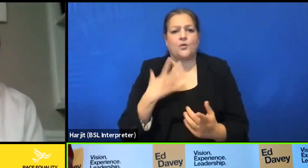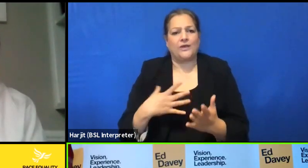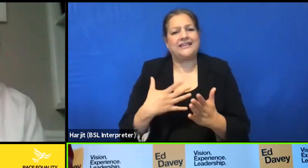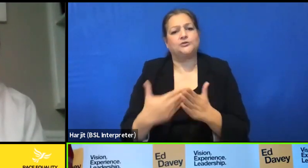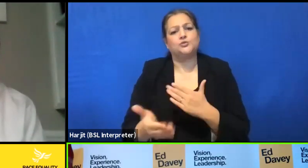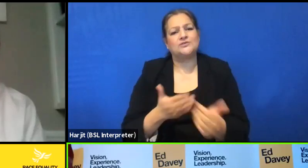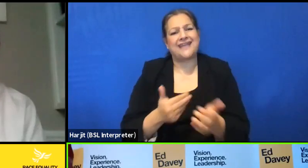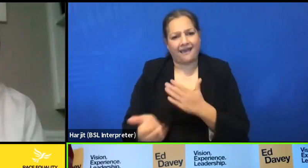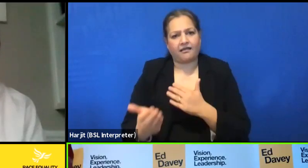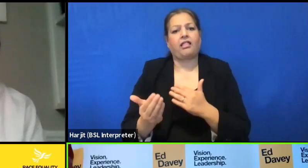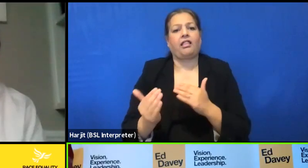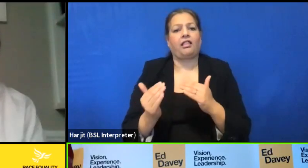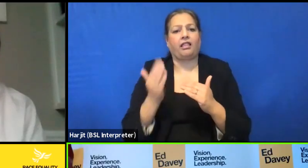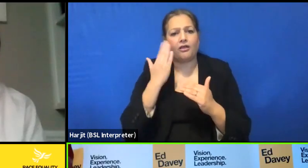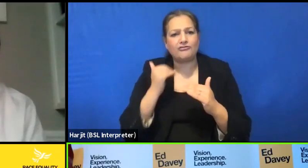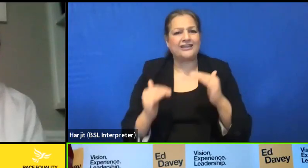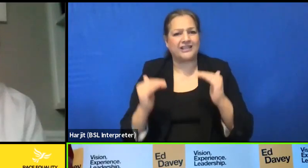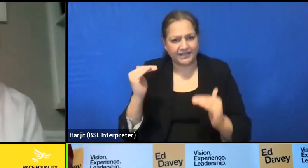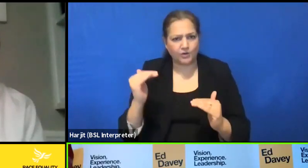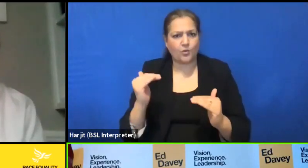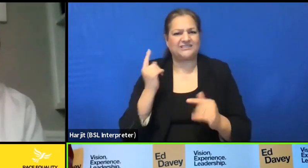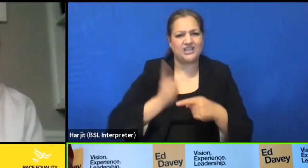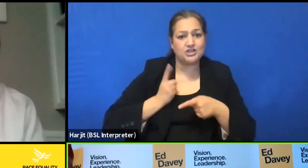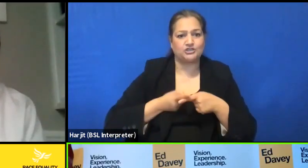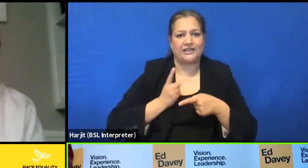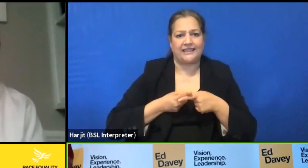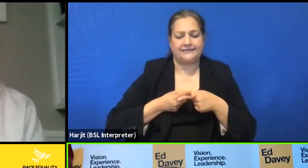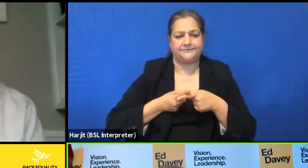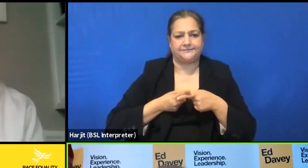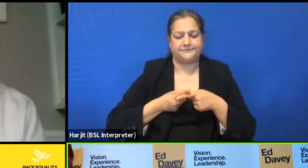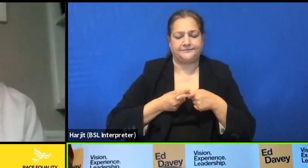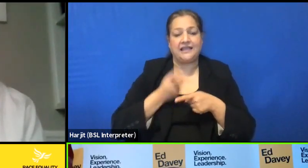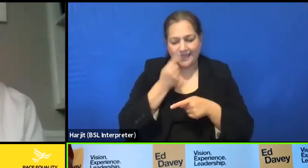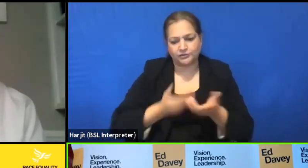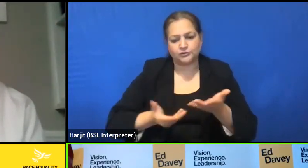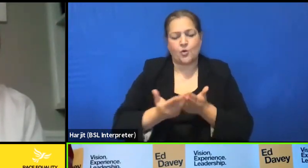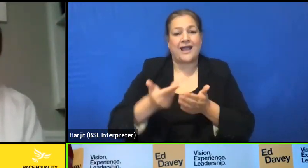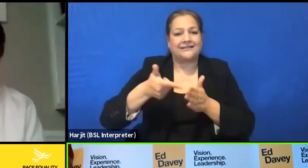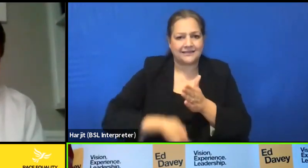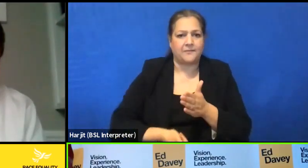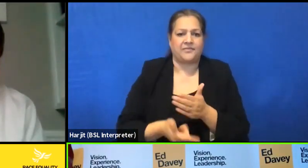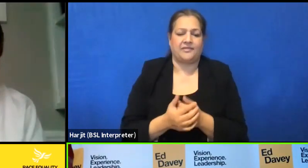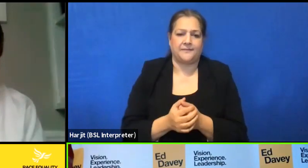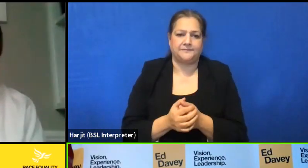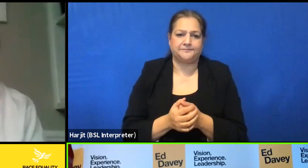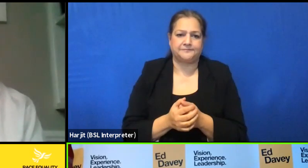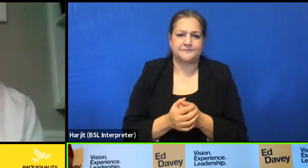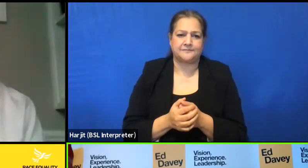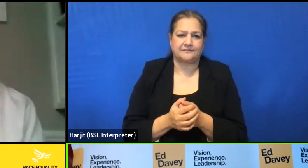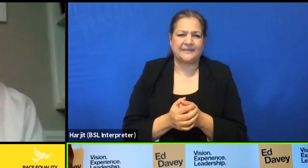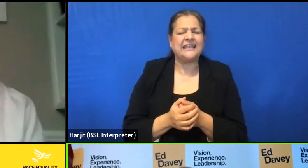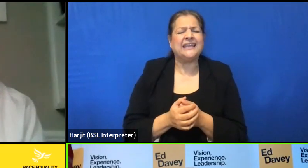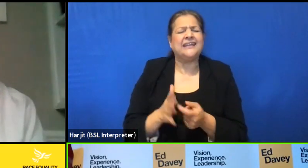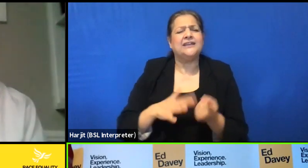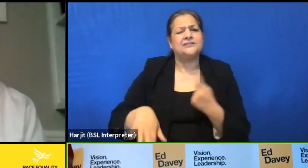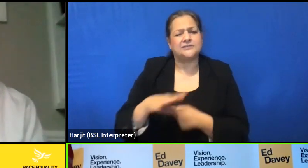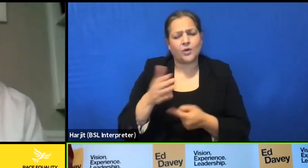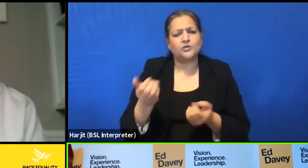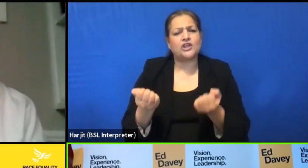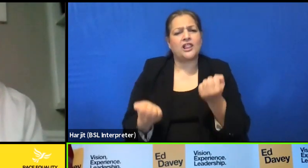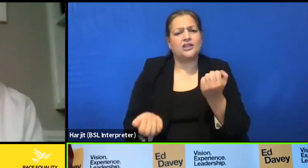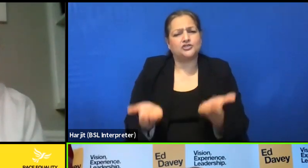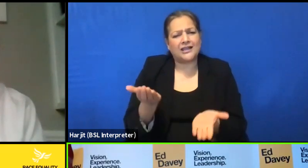of urgency and at depth. And that is a equality agenda. It's a social justice agenda. I've been talking about